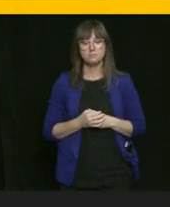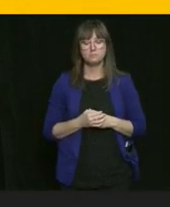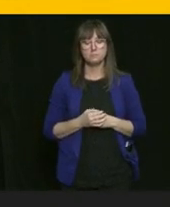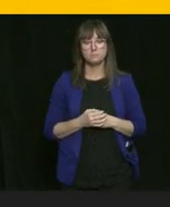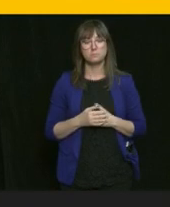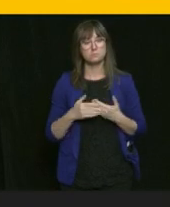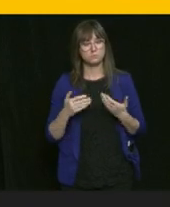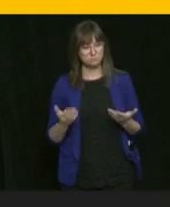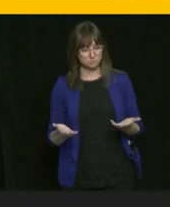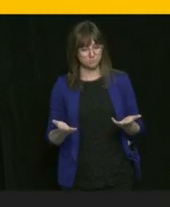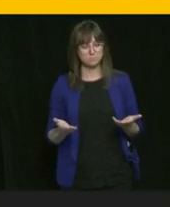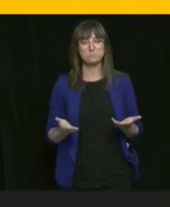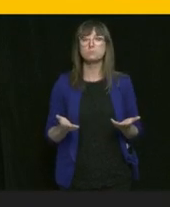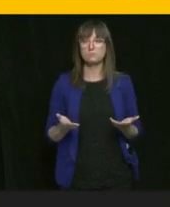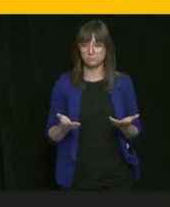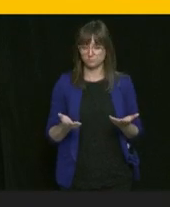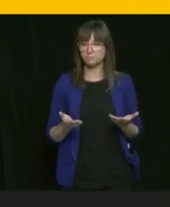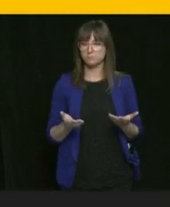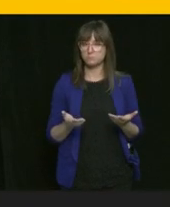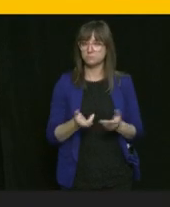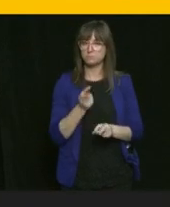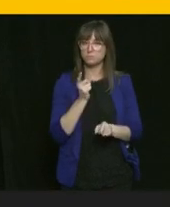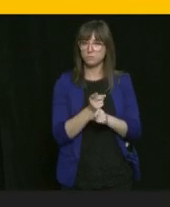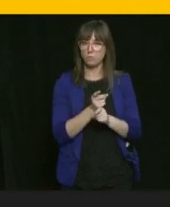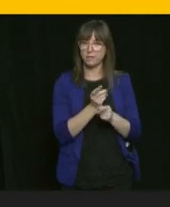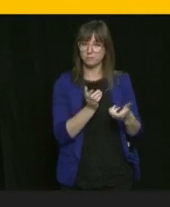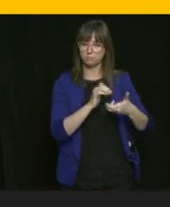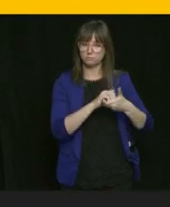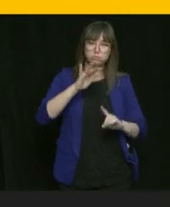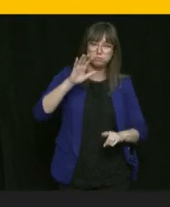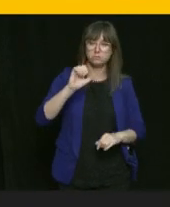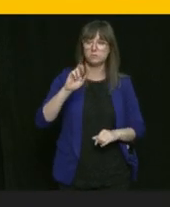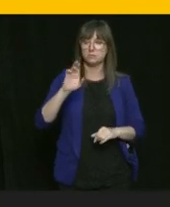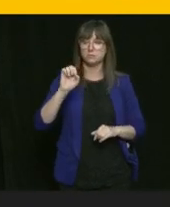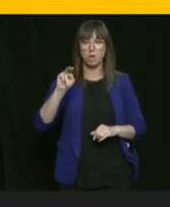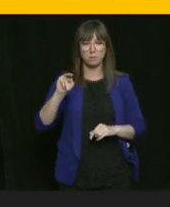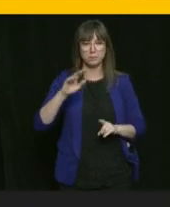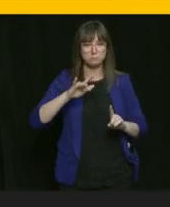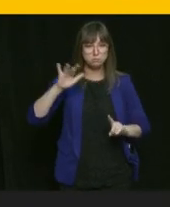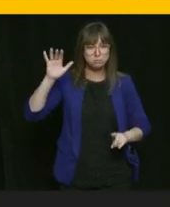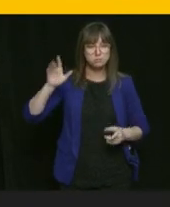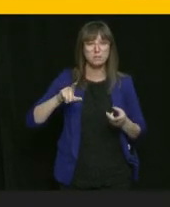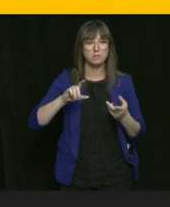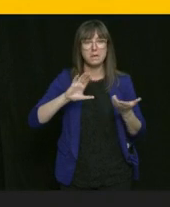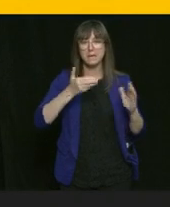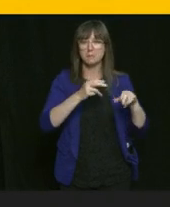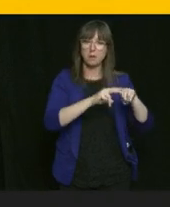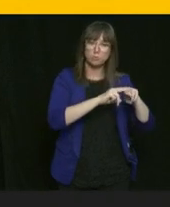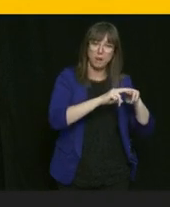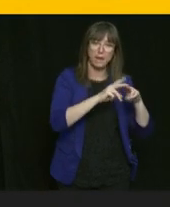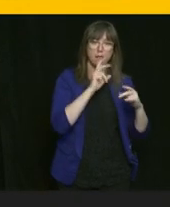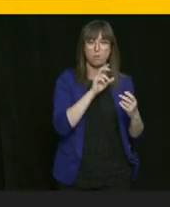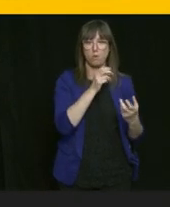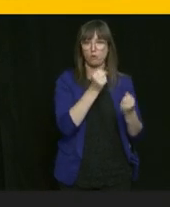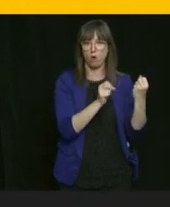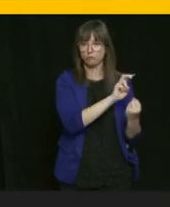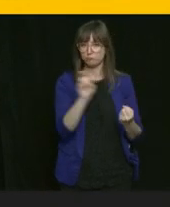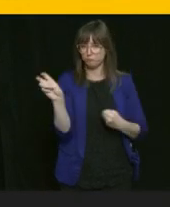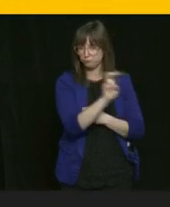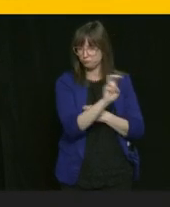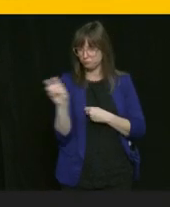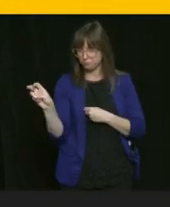Of course, we worked together with the TransCanada company, rail or road